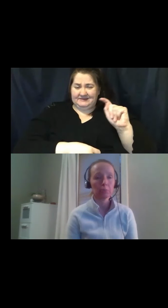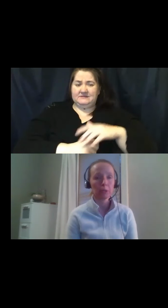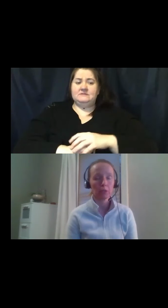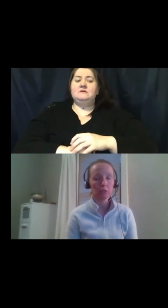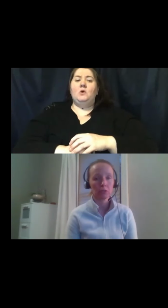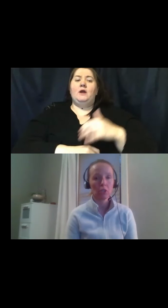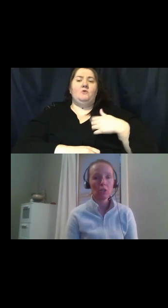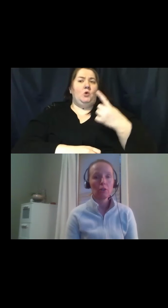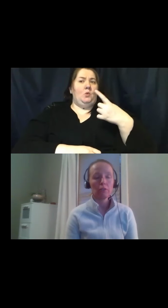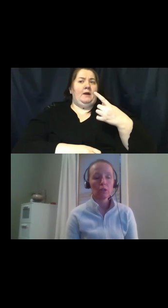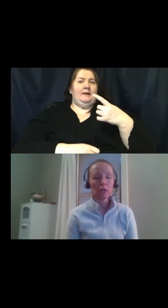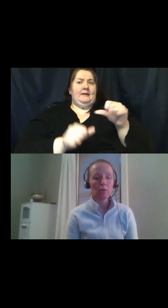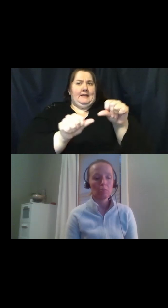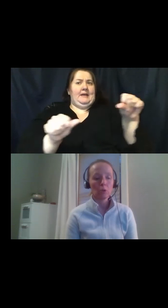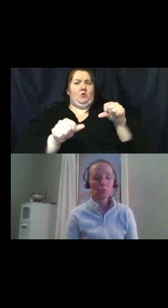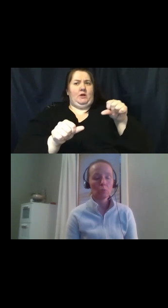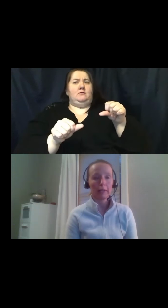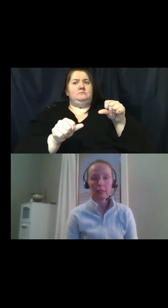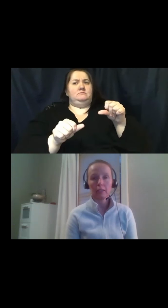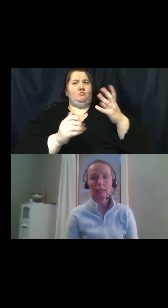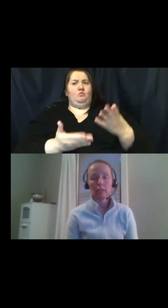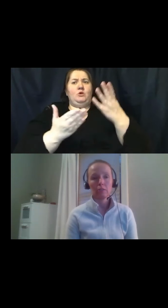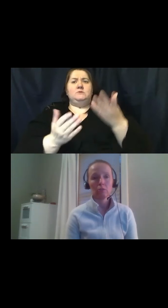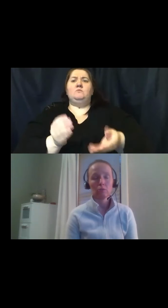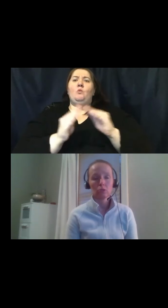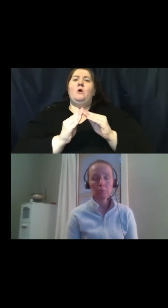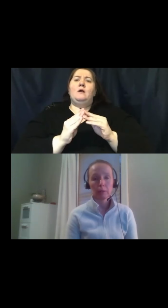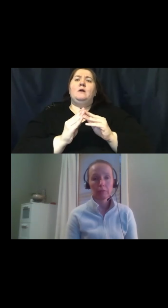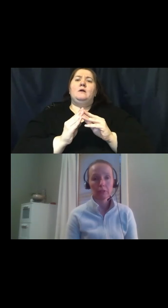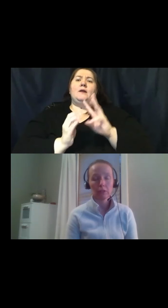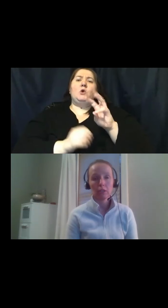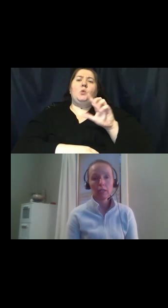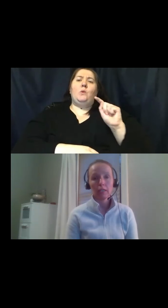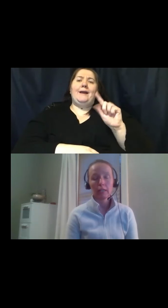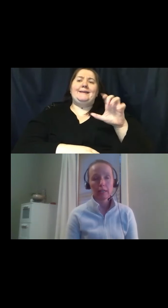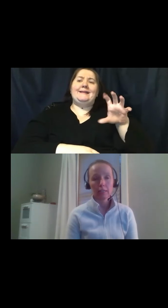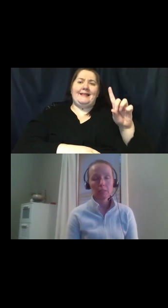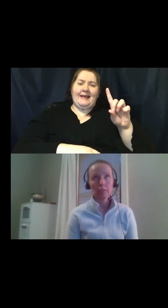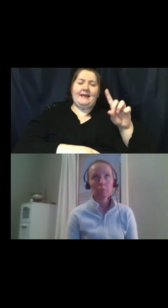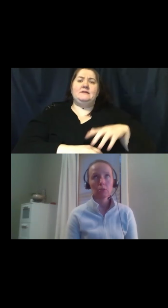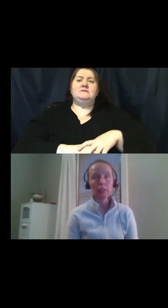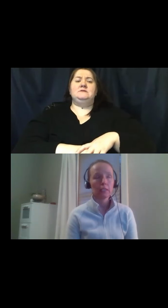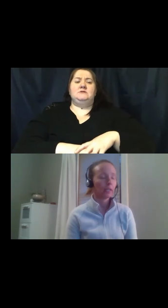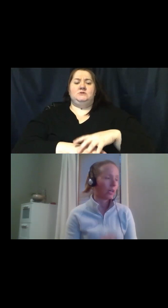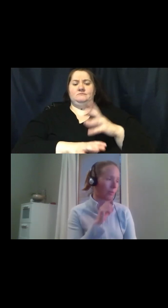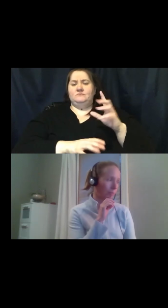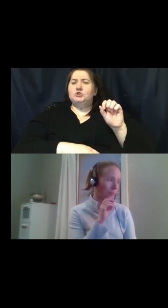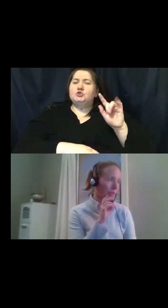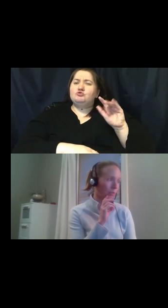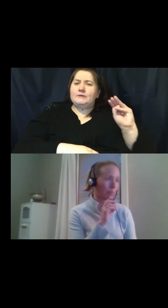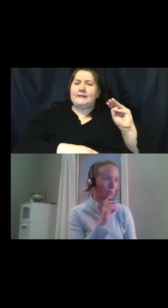one area proposed for more wetland and stream buffer enhancement